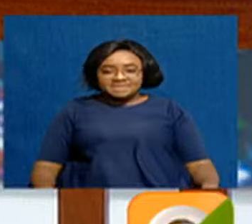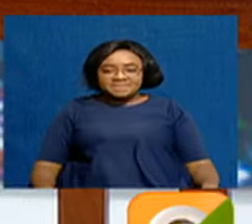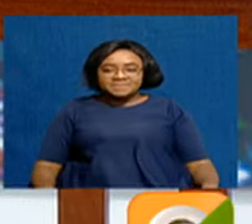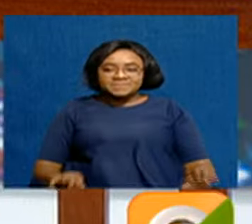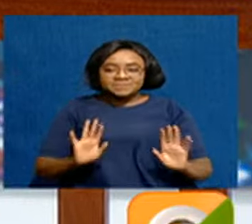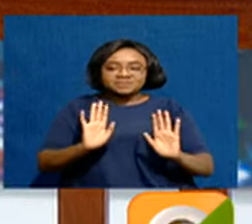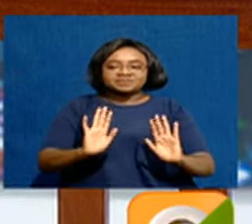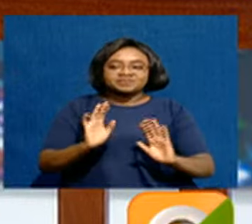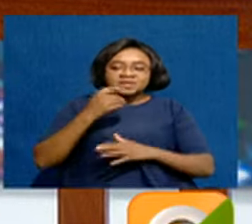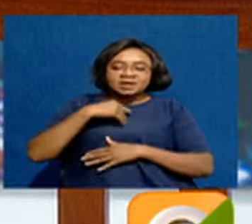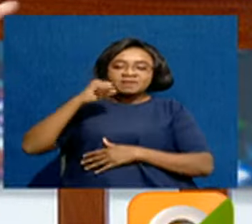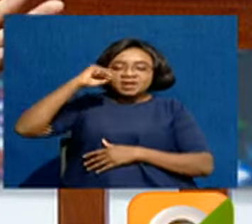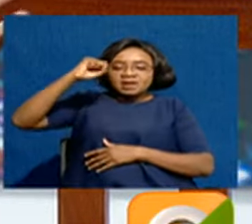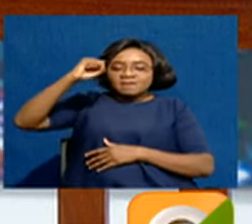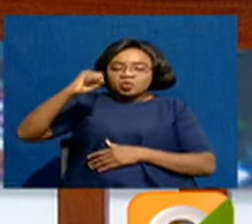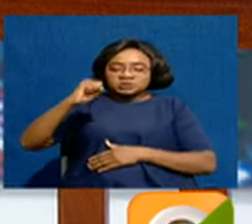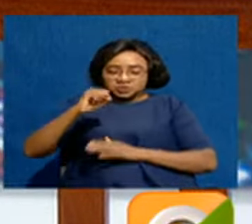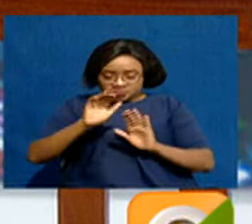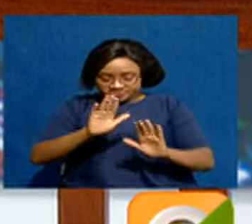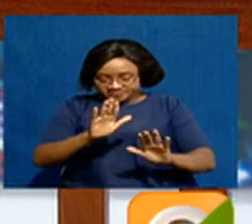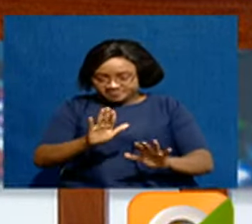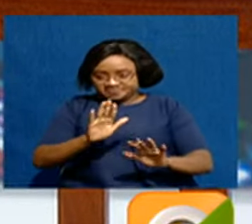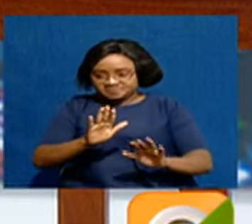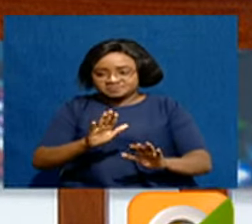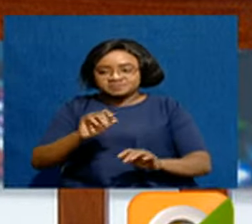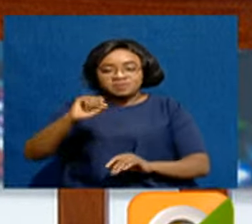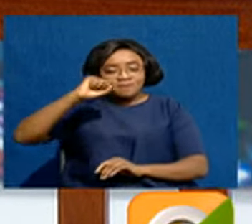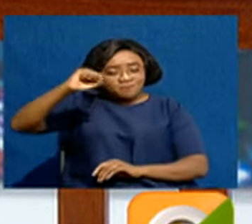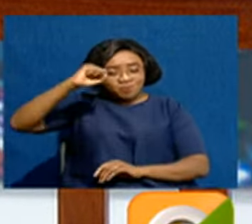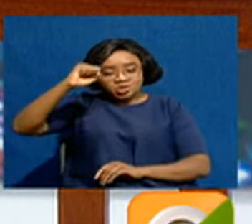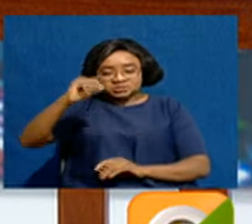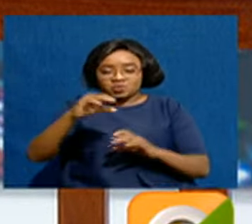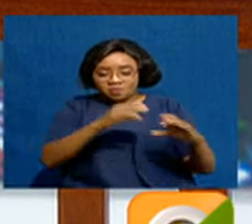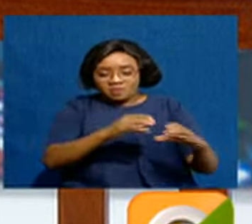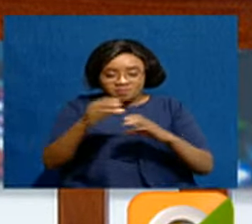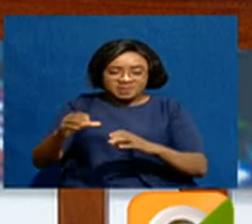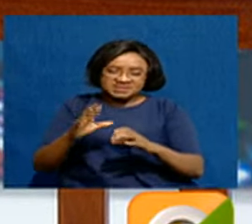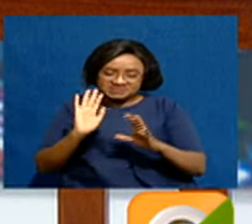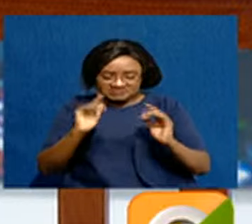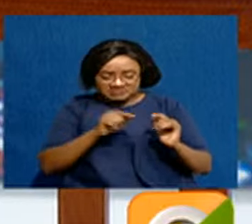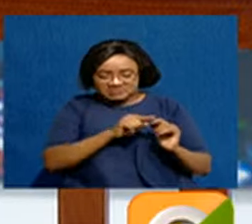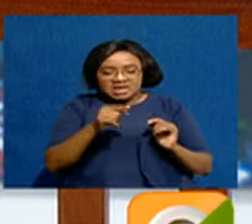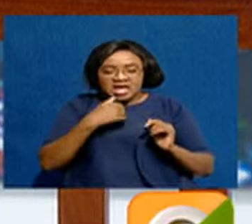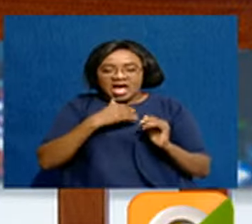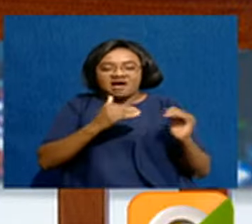policies. Fair criticism is allowed, even in other democracies.